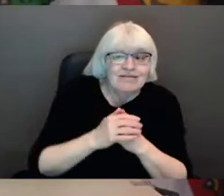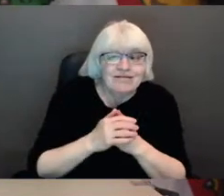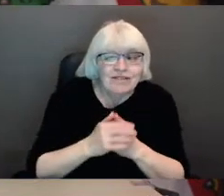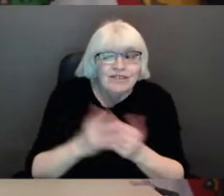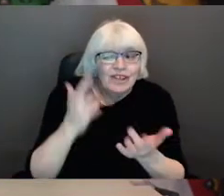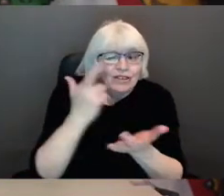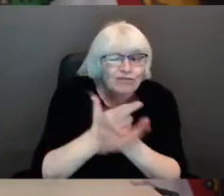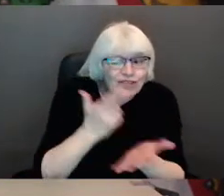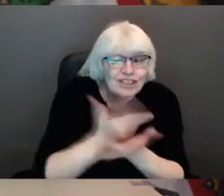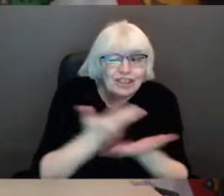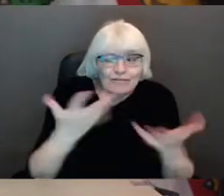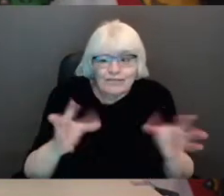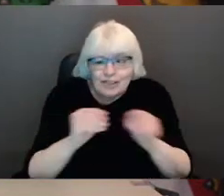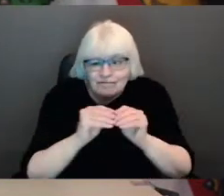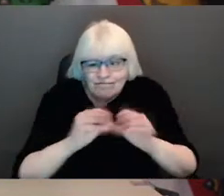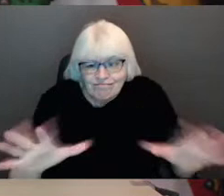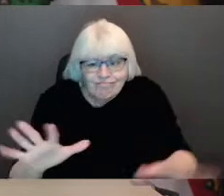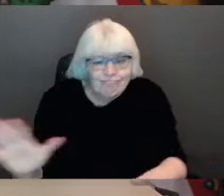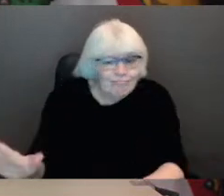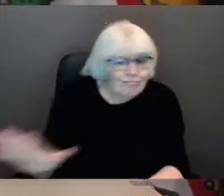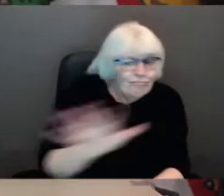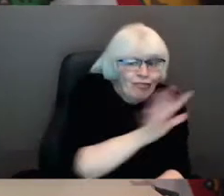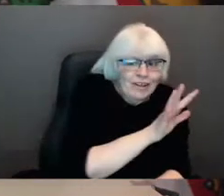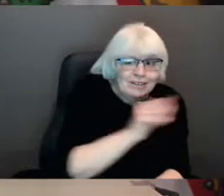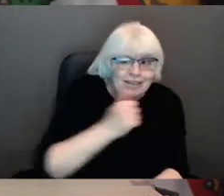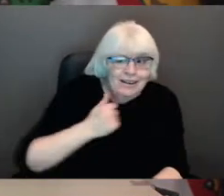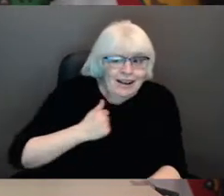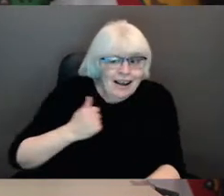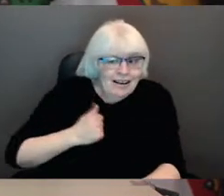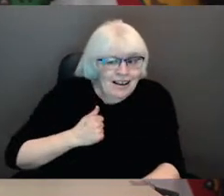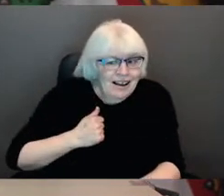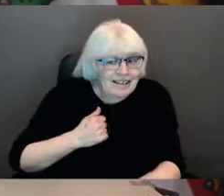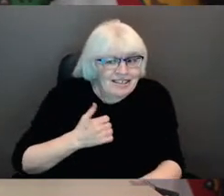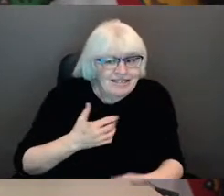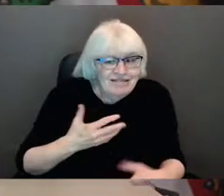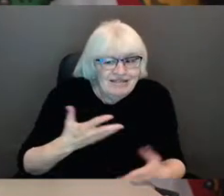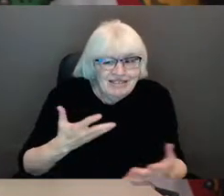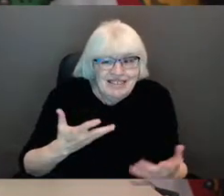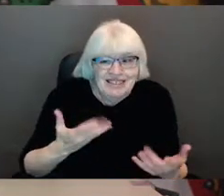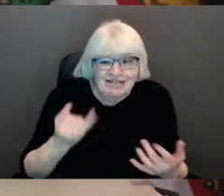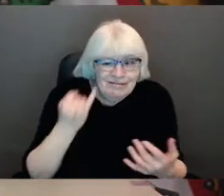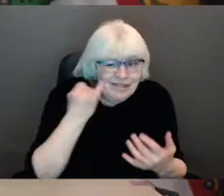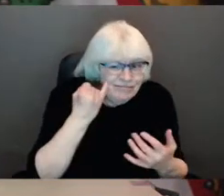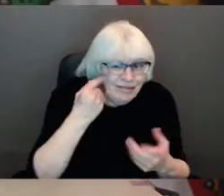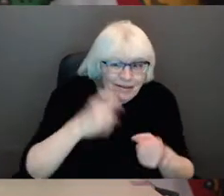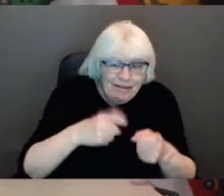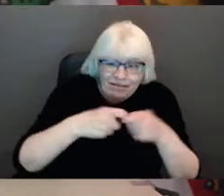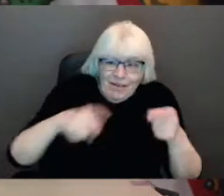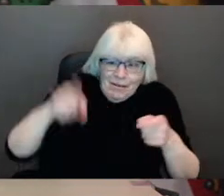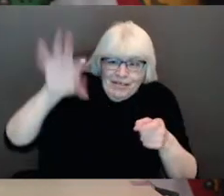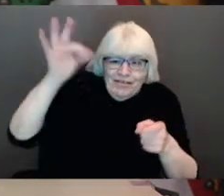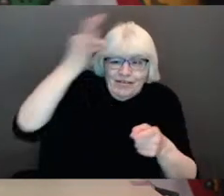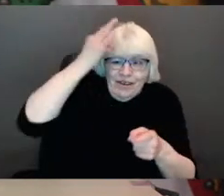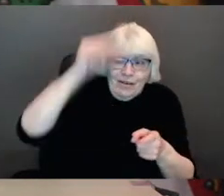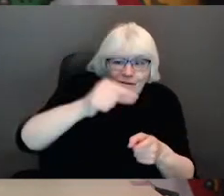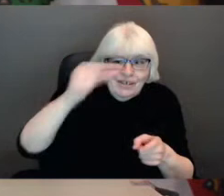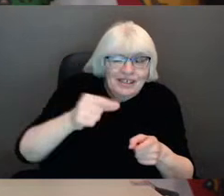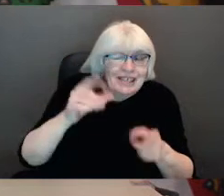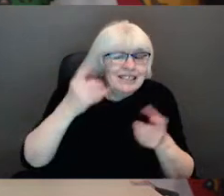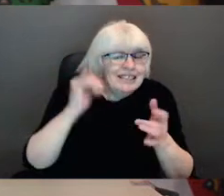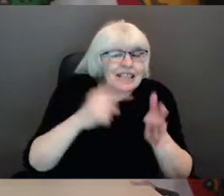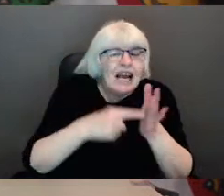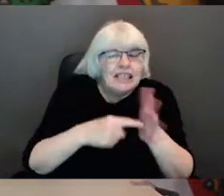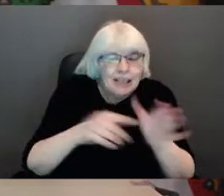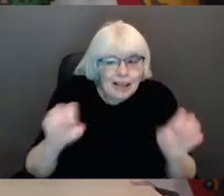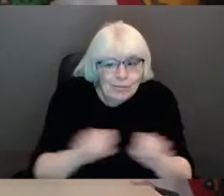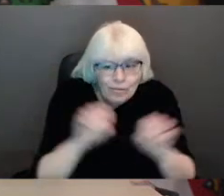Prime Minister reassured us that if things are needed from the federal perspective in terms of emergency relief, that they would be there to